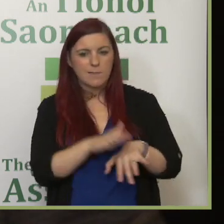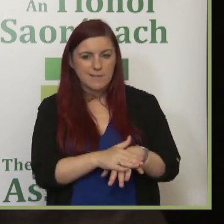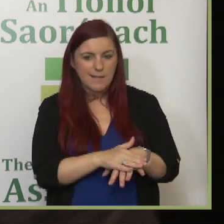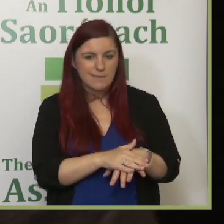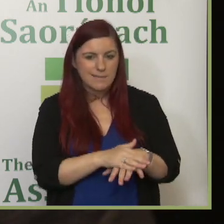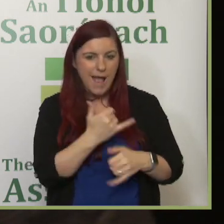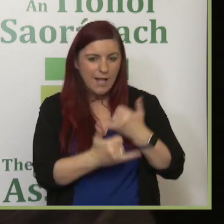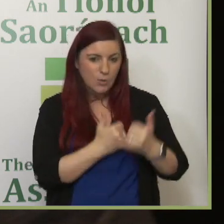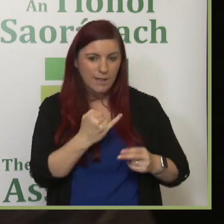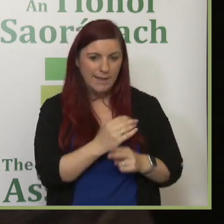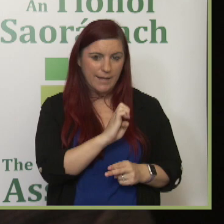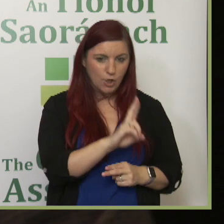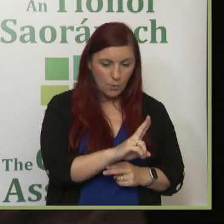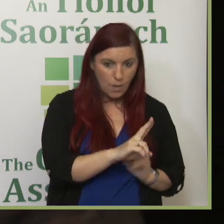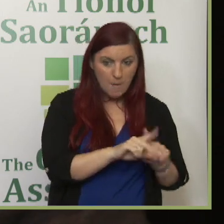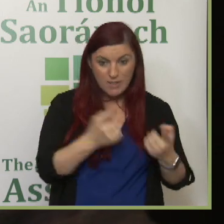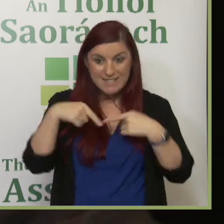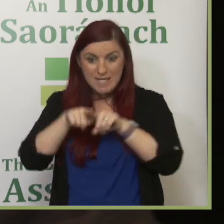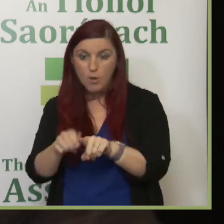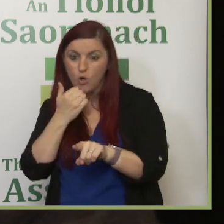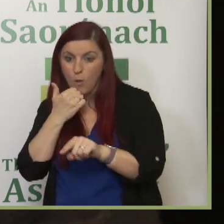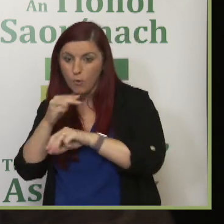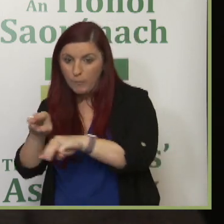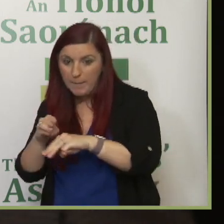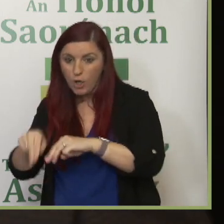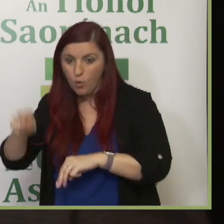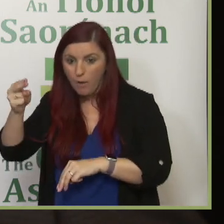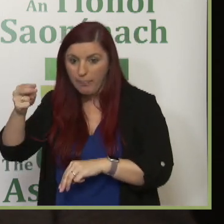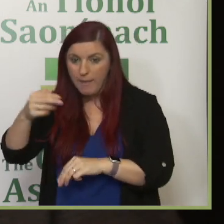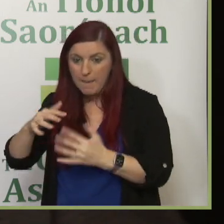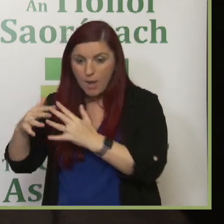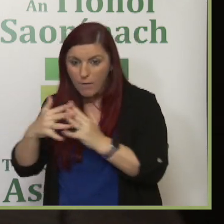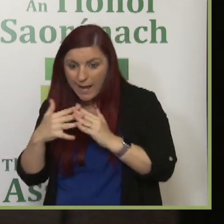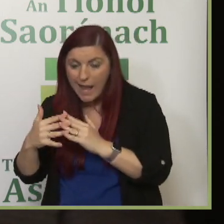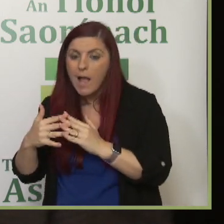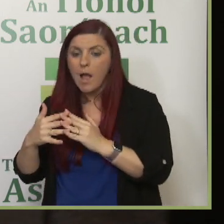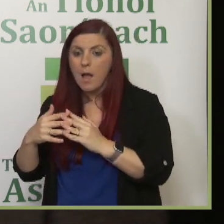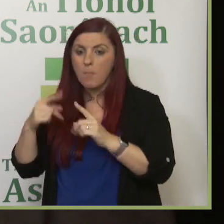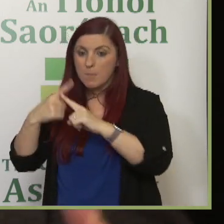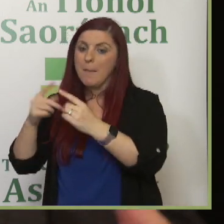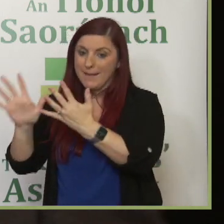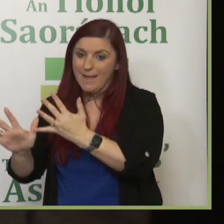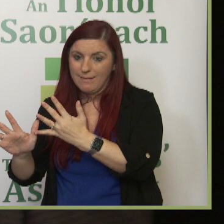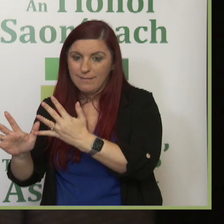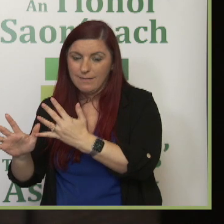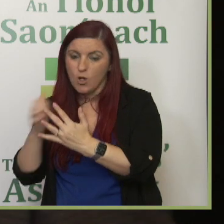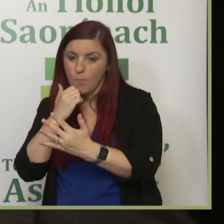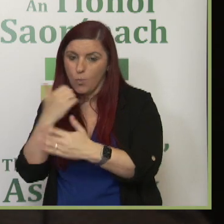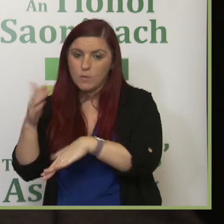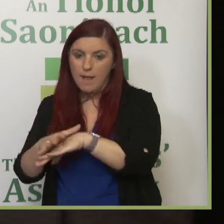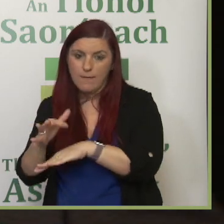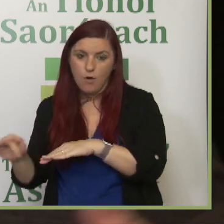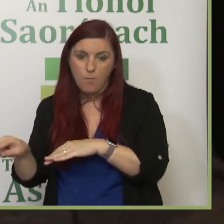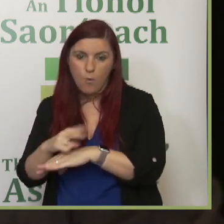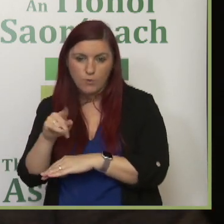times that, a similar population in North America, over 10 times that many. So we do have policies that do have traction. They're